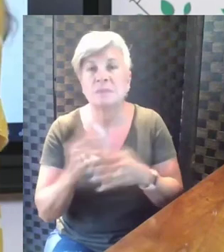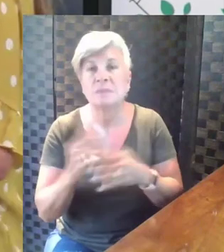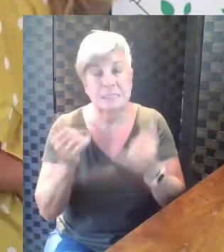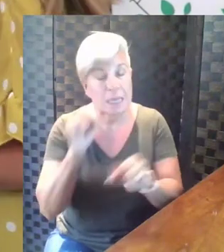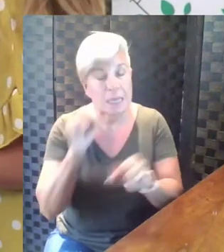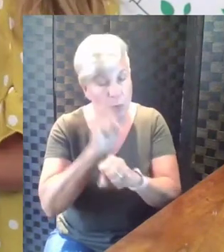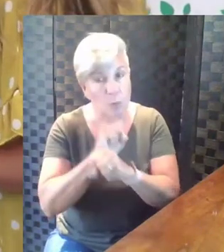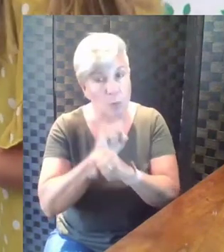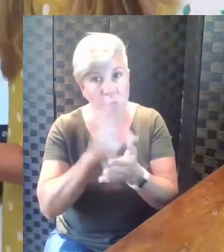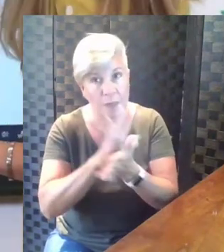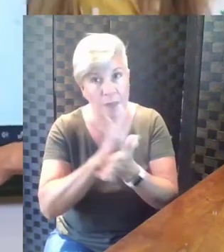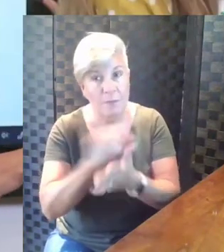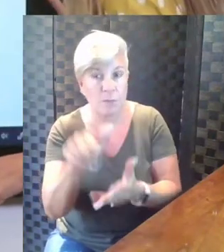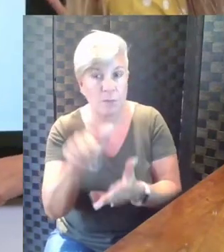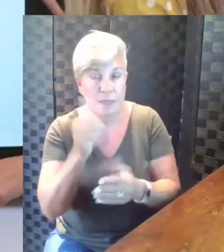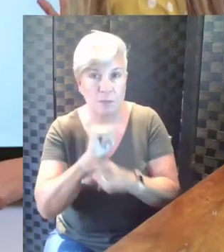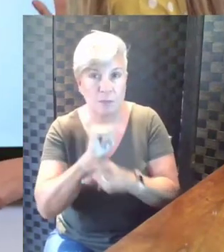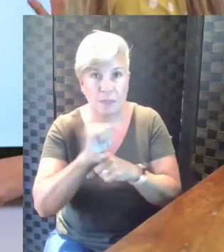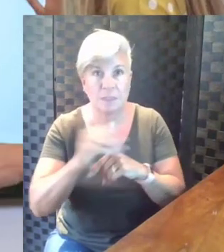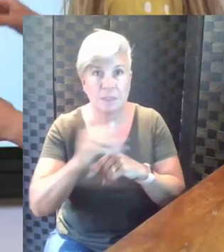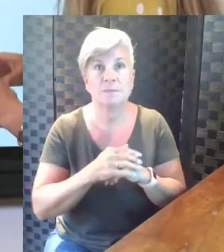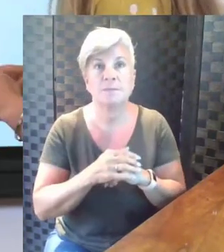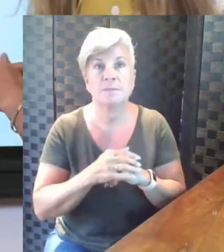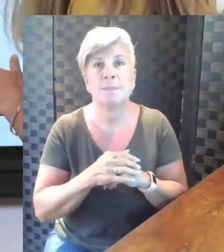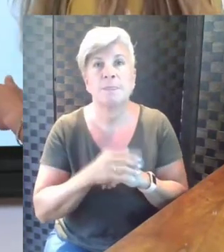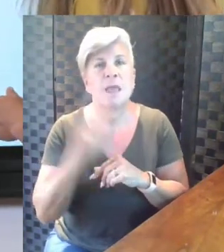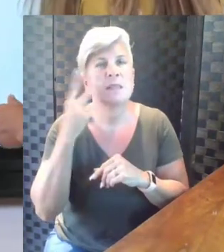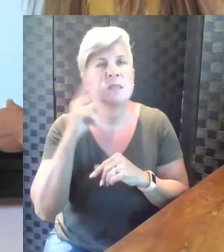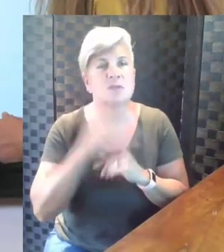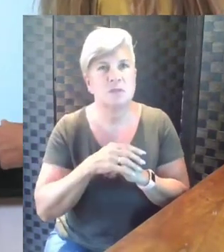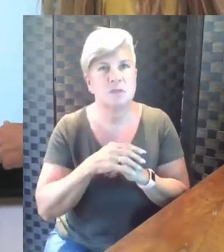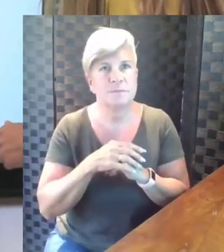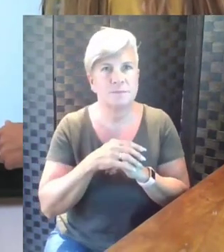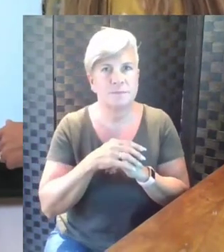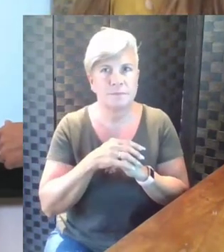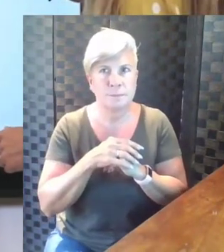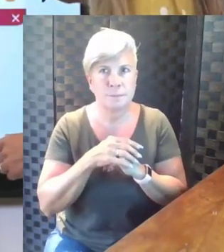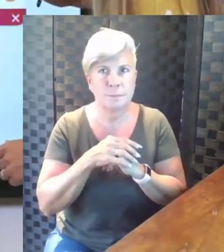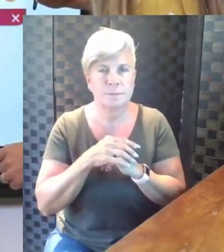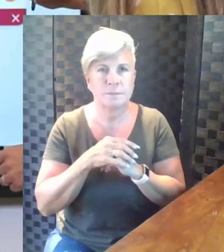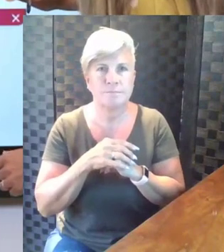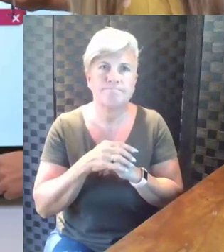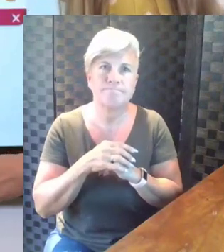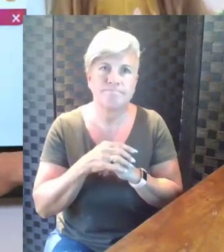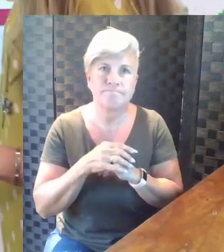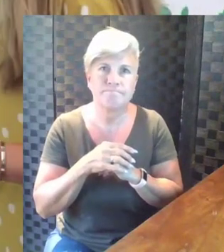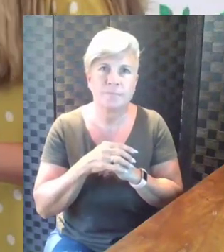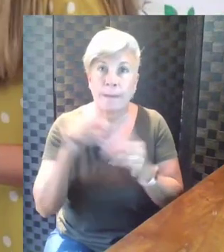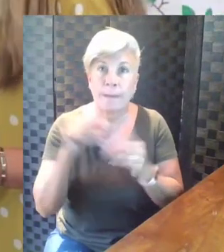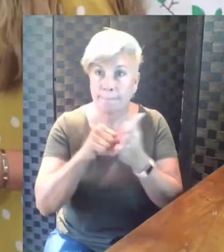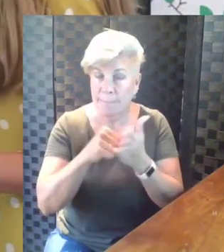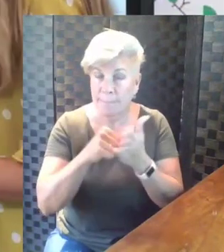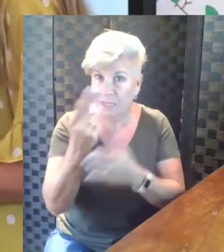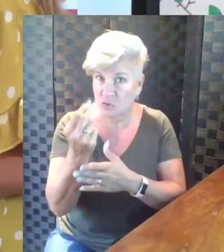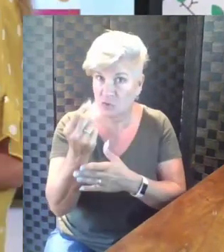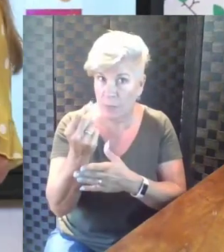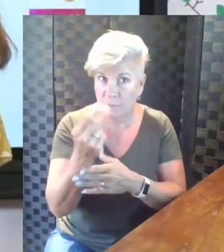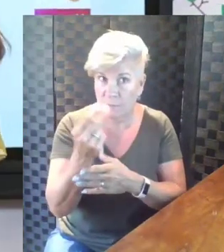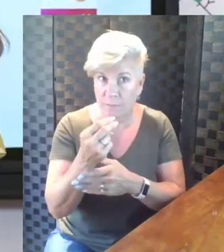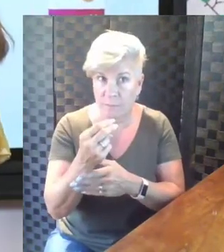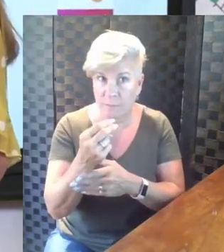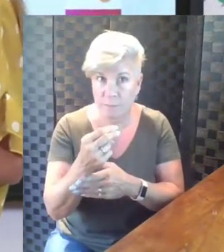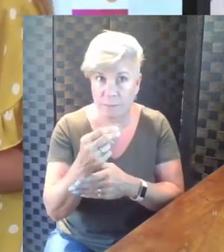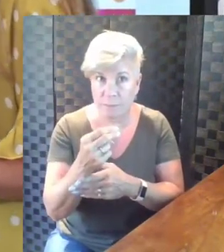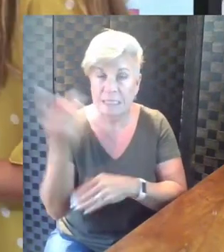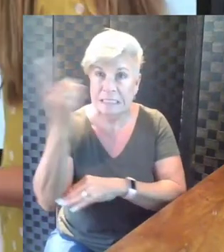today just for extra practice. So let's look here. We are on page 12,